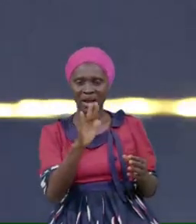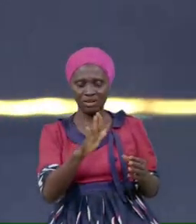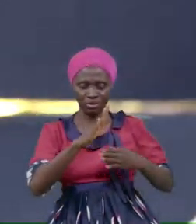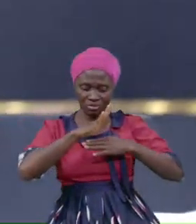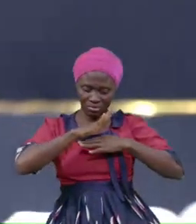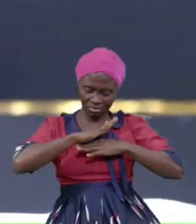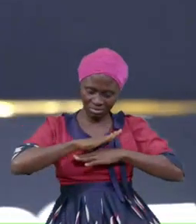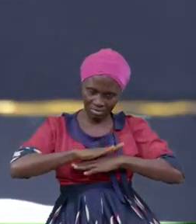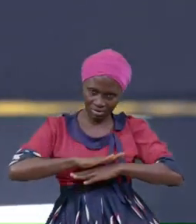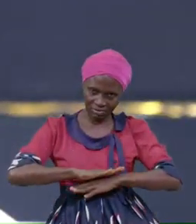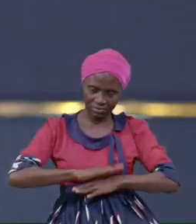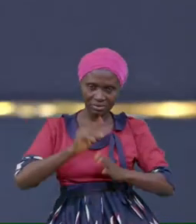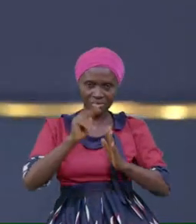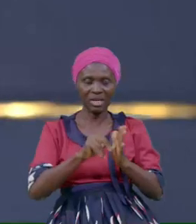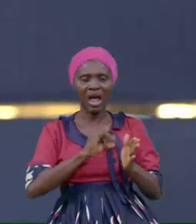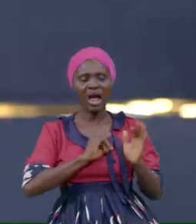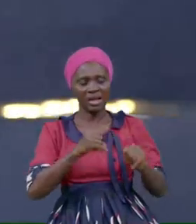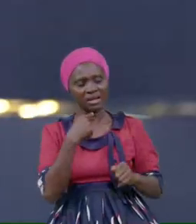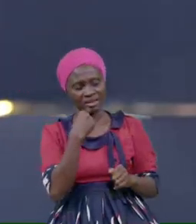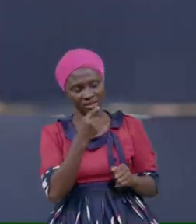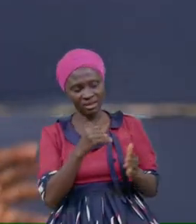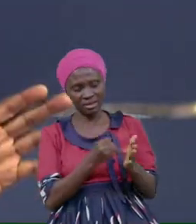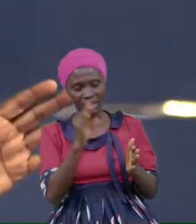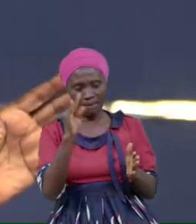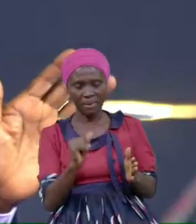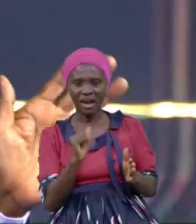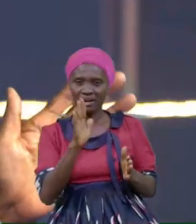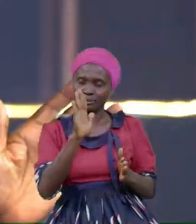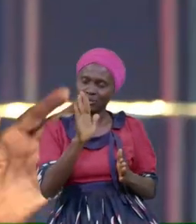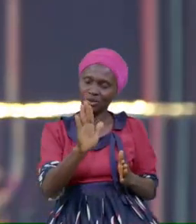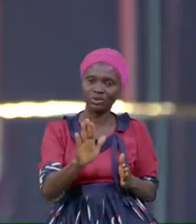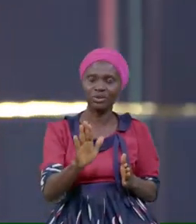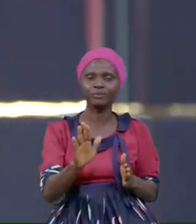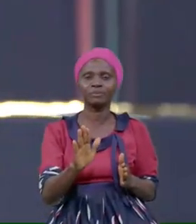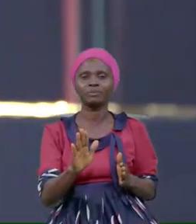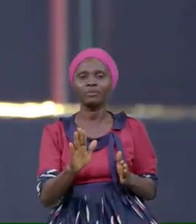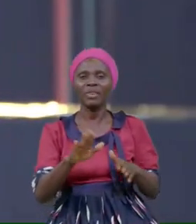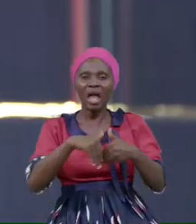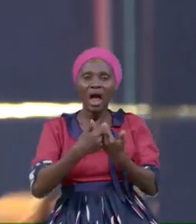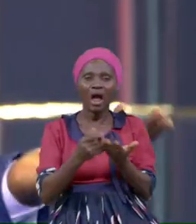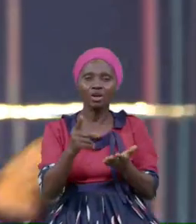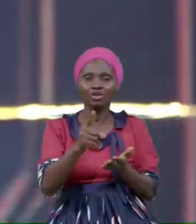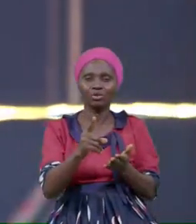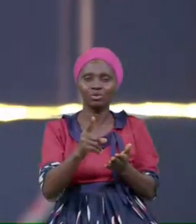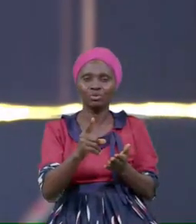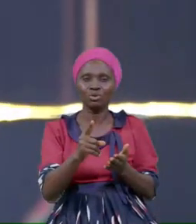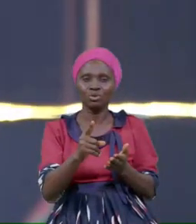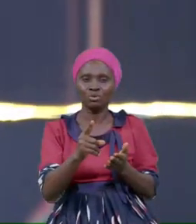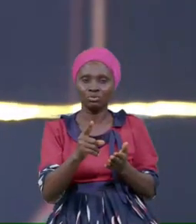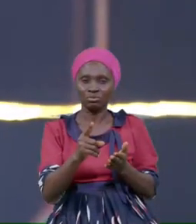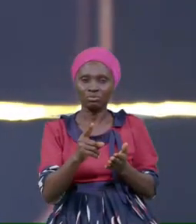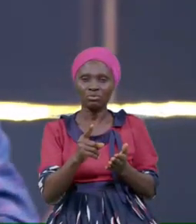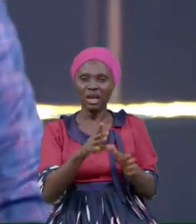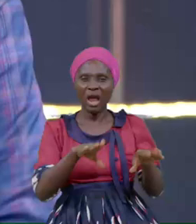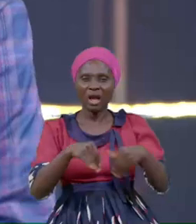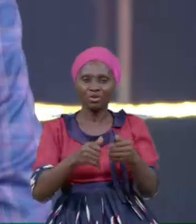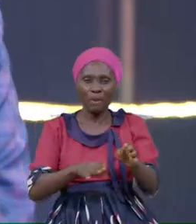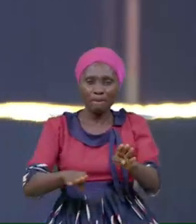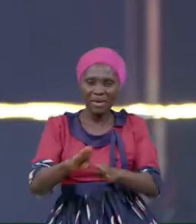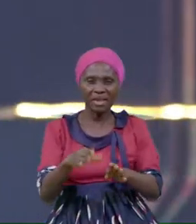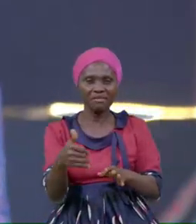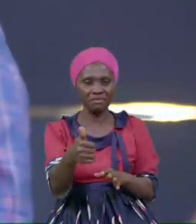tell by your comportment, the way you comport yourself, and the way you hold yourself, and